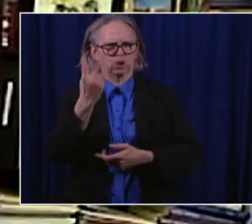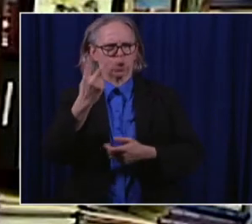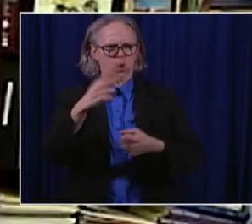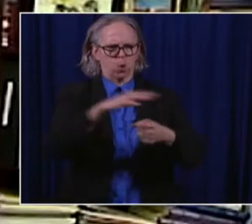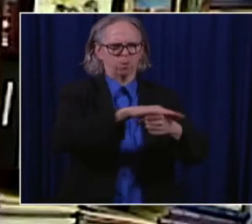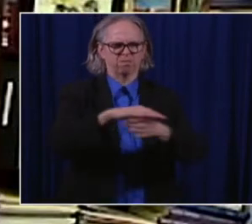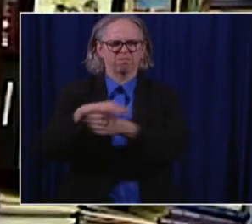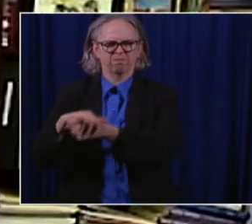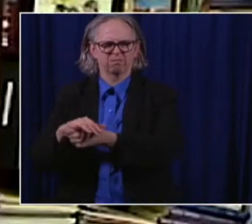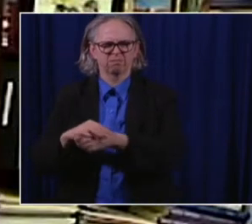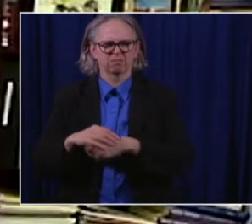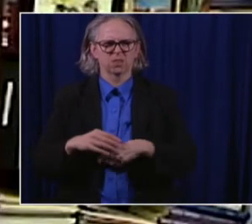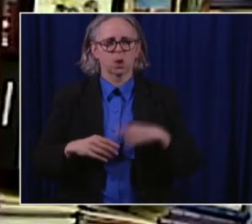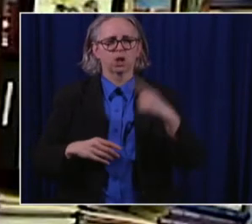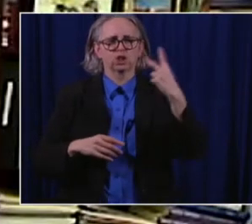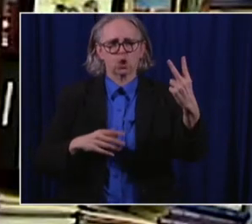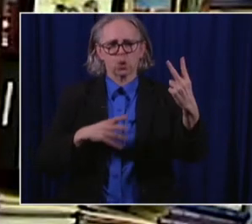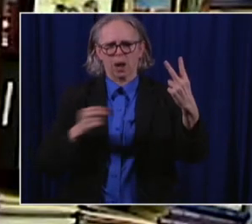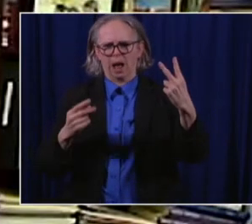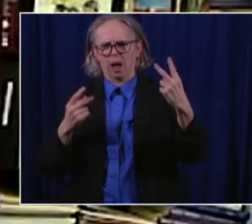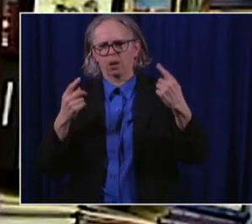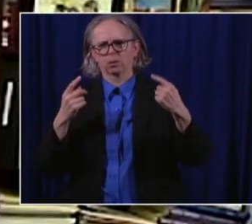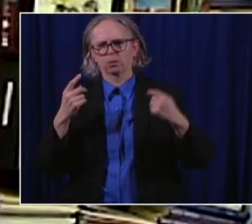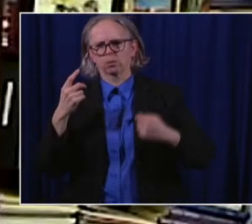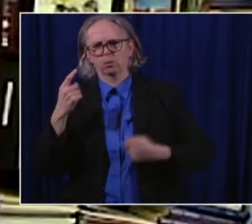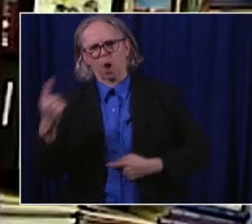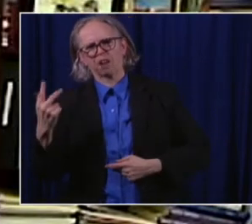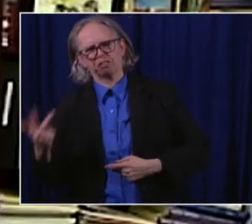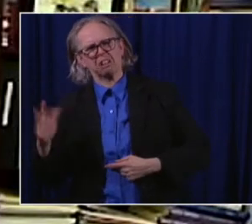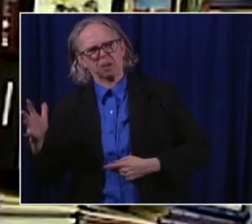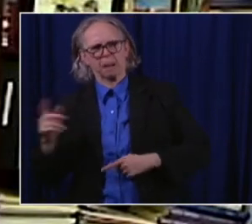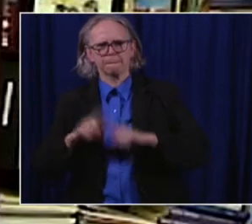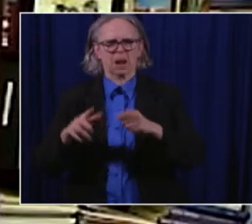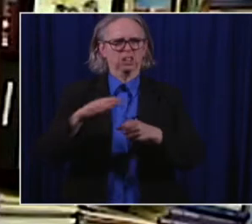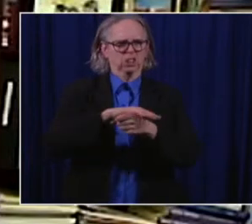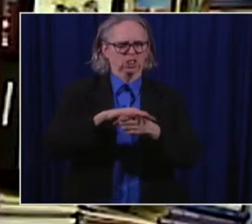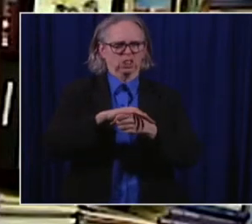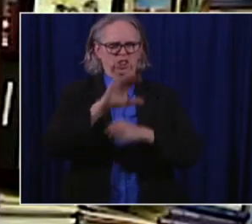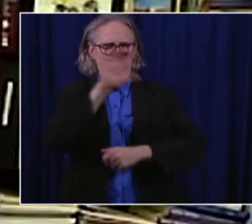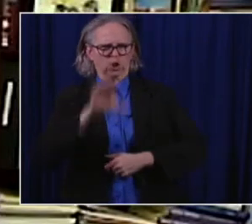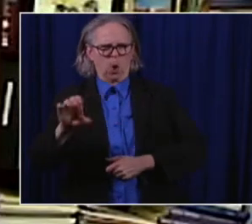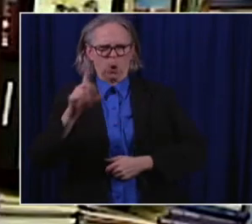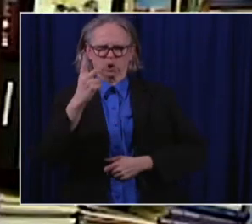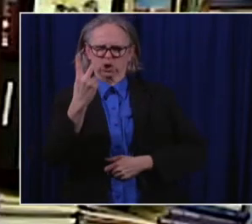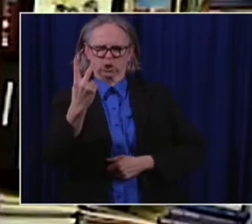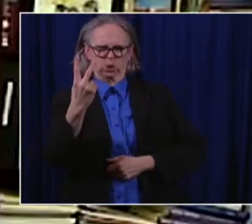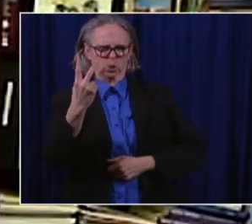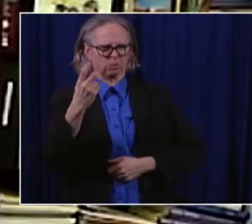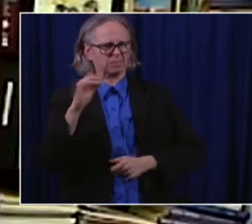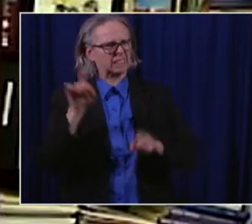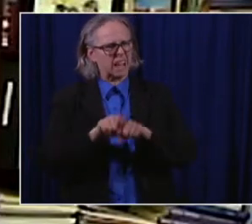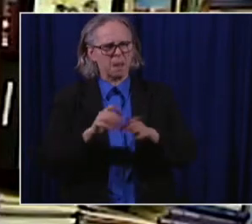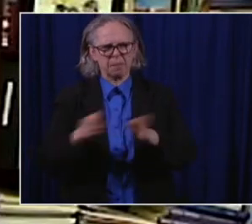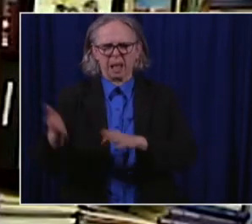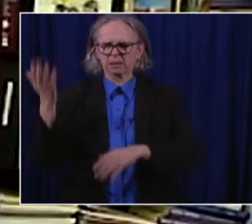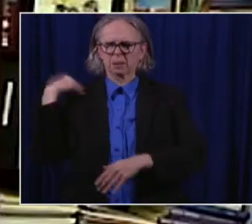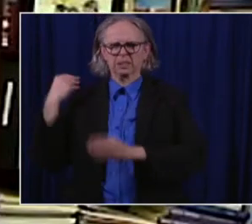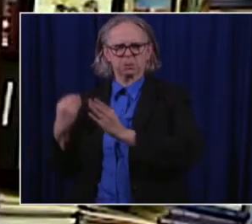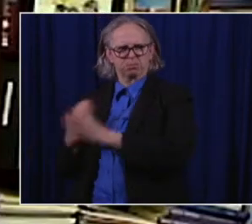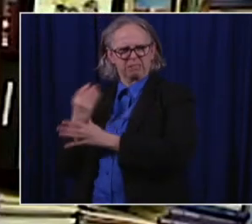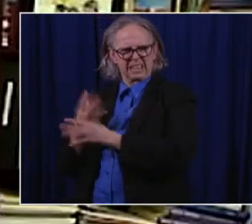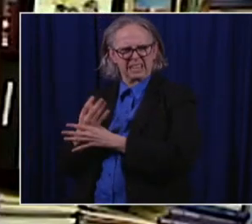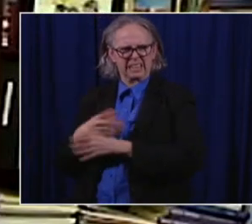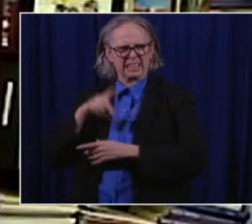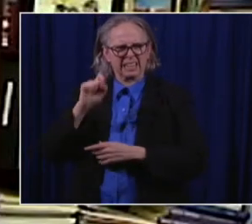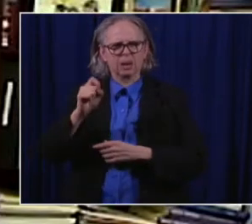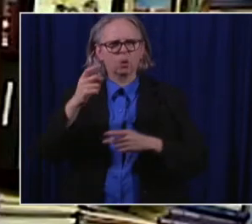Zone 3, but in Zone 2, our plan back in the spring, and it would still be our plan if we need what's called an alternate care site, would be to